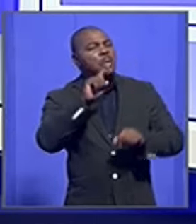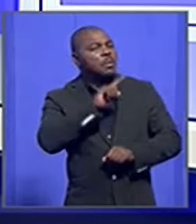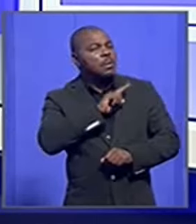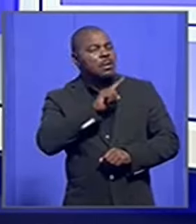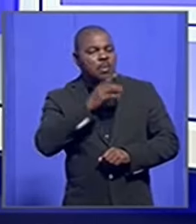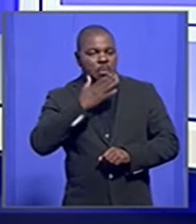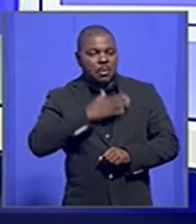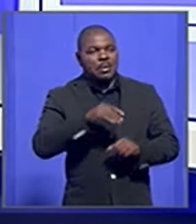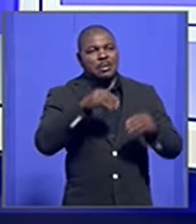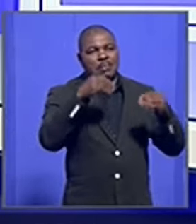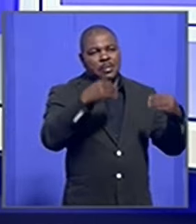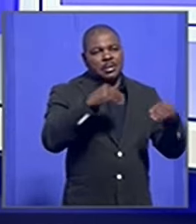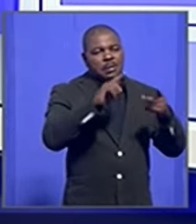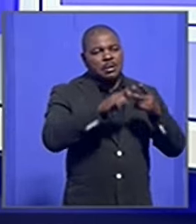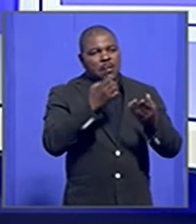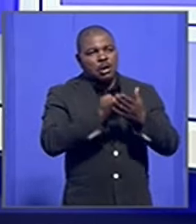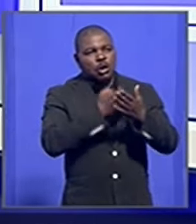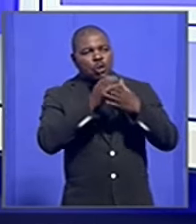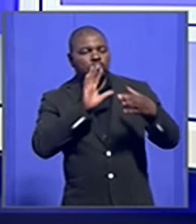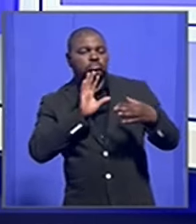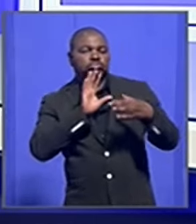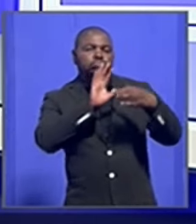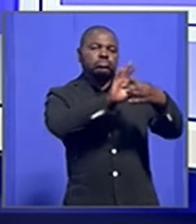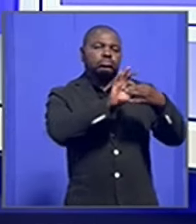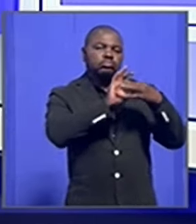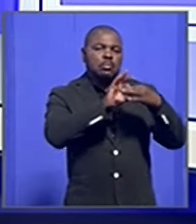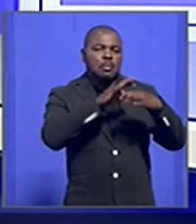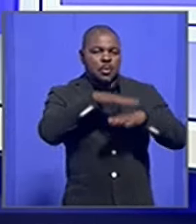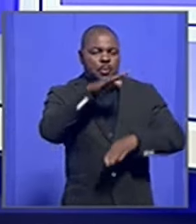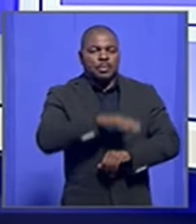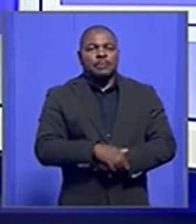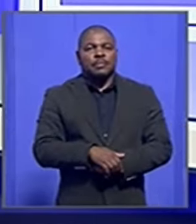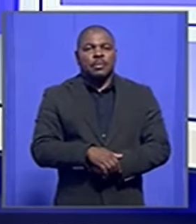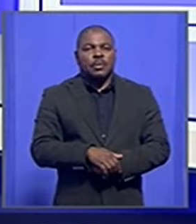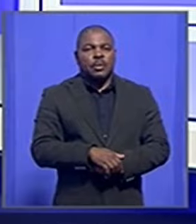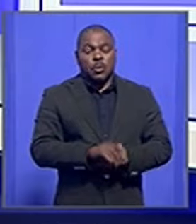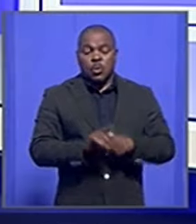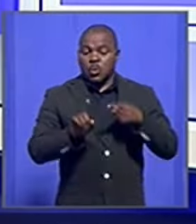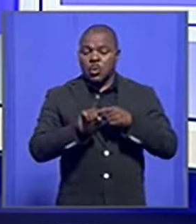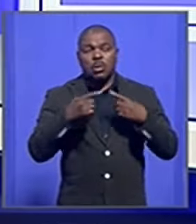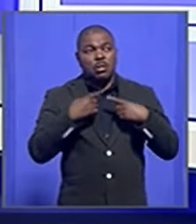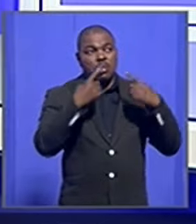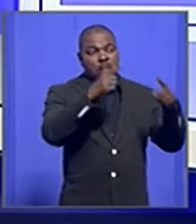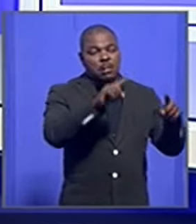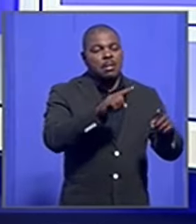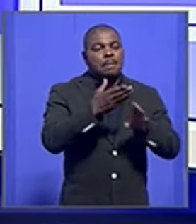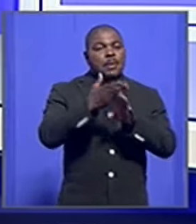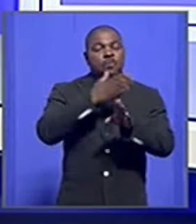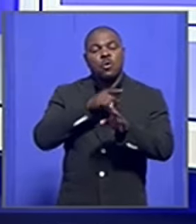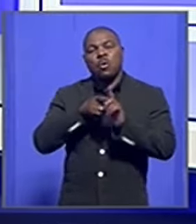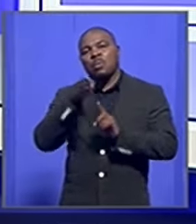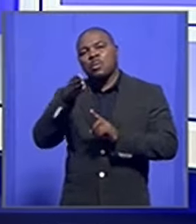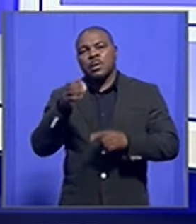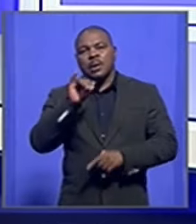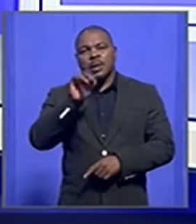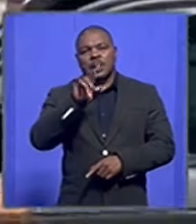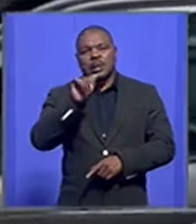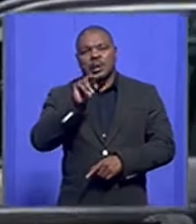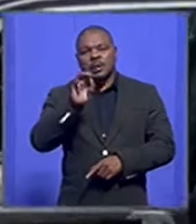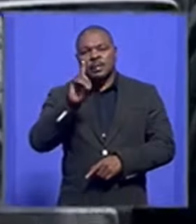tsa kgwebo le dipeeletso magareng ga Aforika Borwa le United Kingdom. Leeto leno le tla morago ga la kwa Ireland.